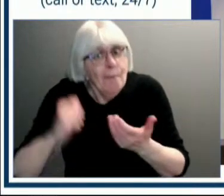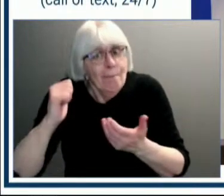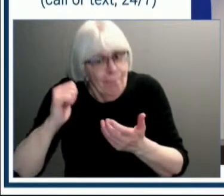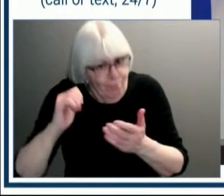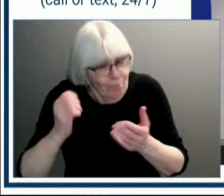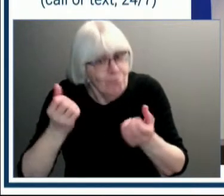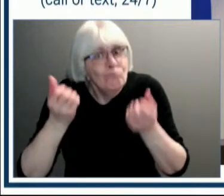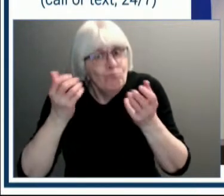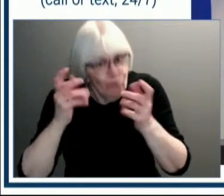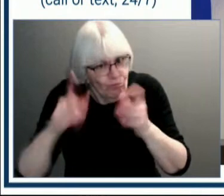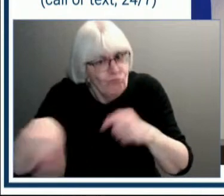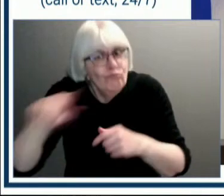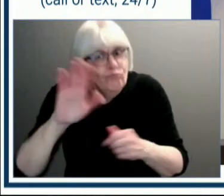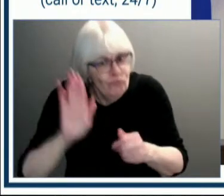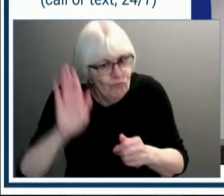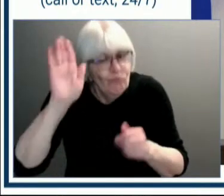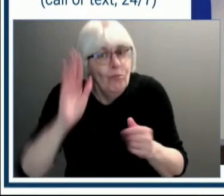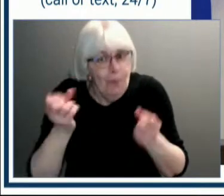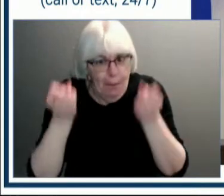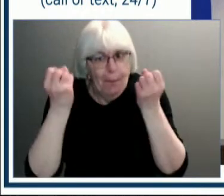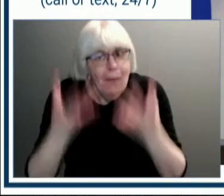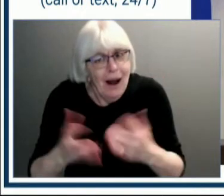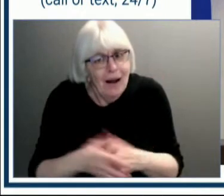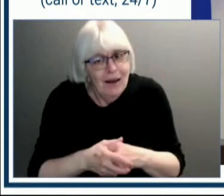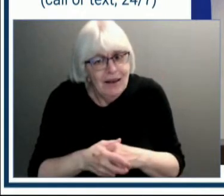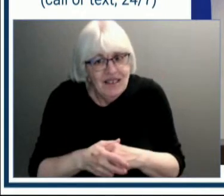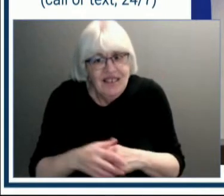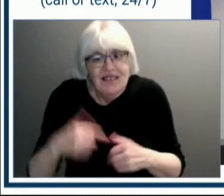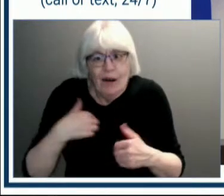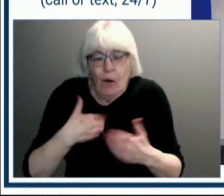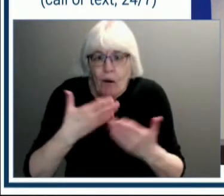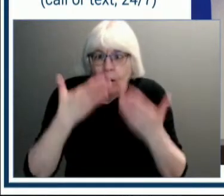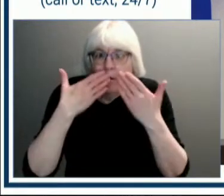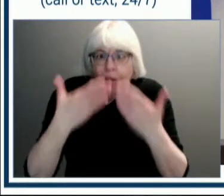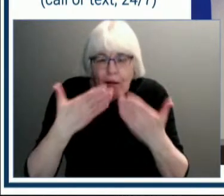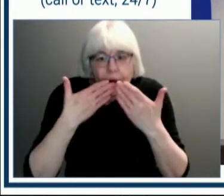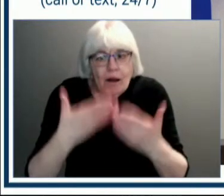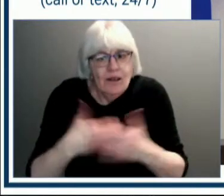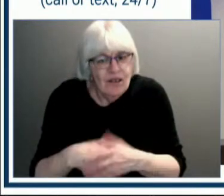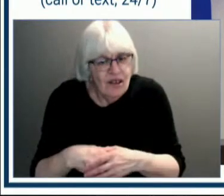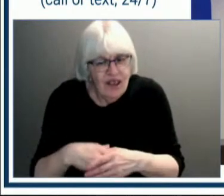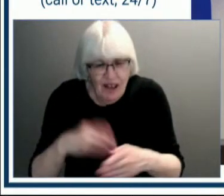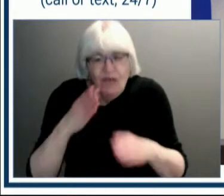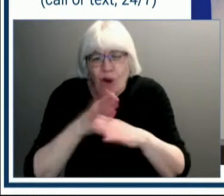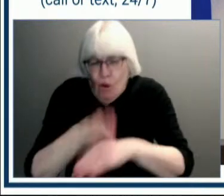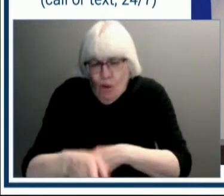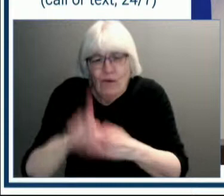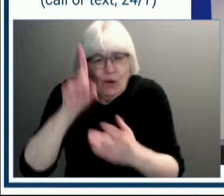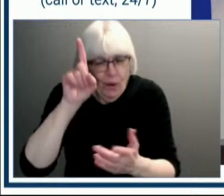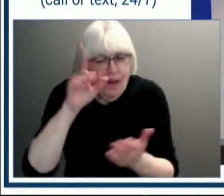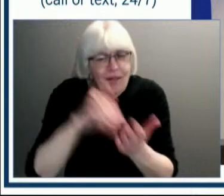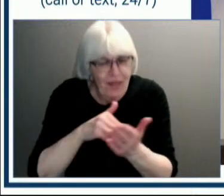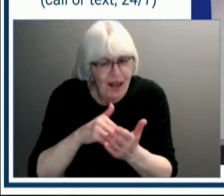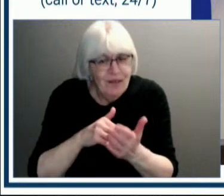for that. And just to your first question, it's over 1,000 from Cape Breton alone just at this